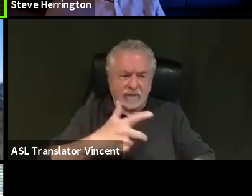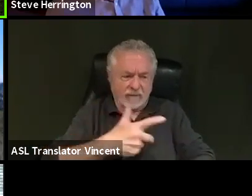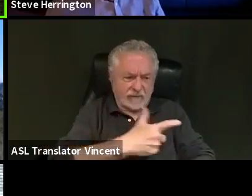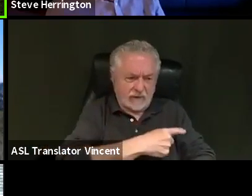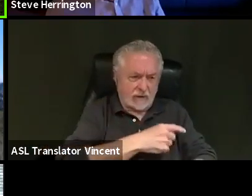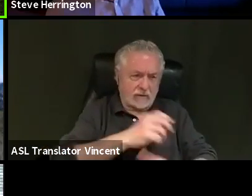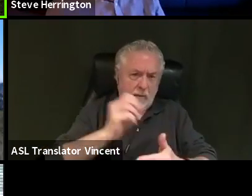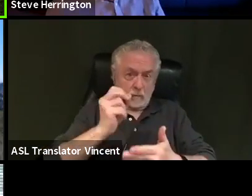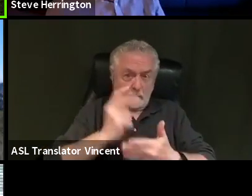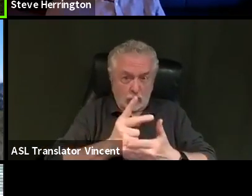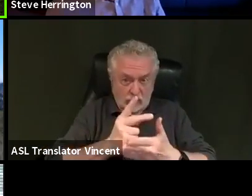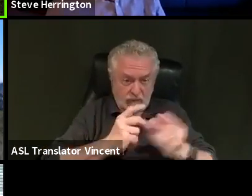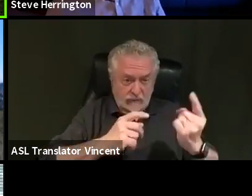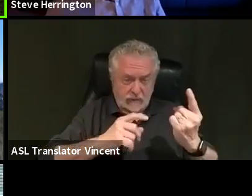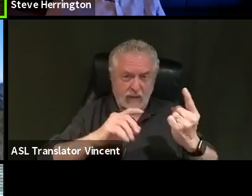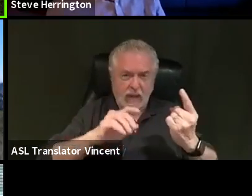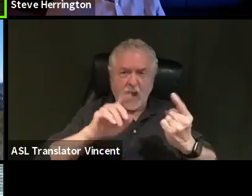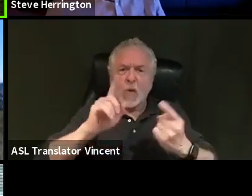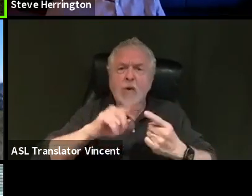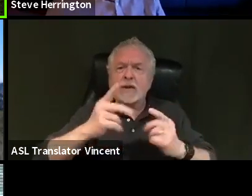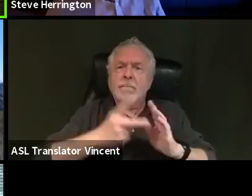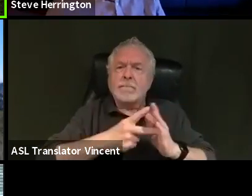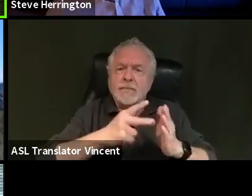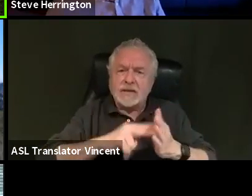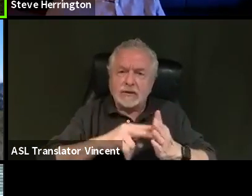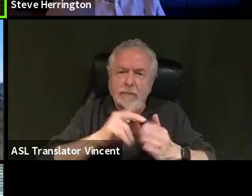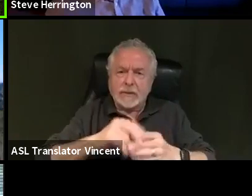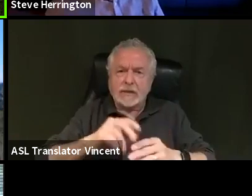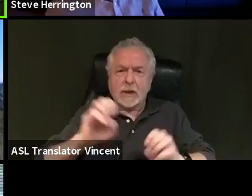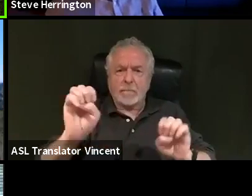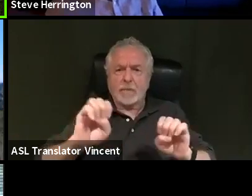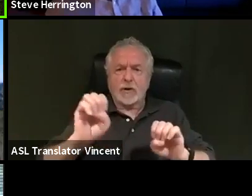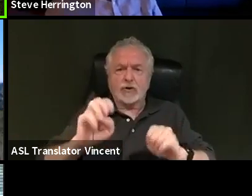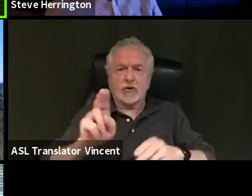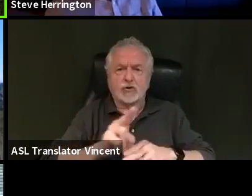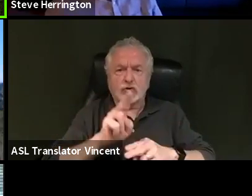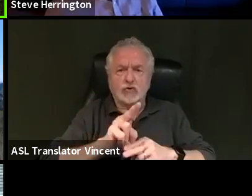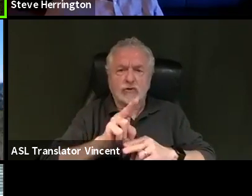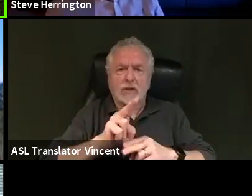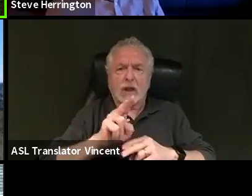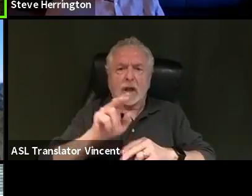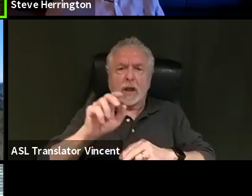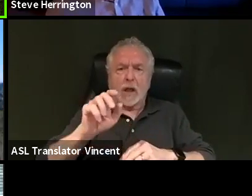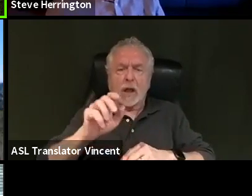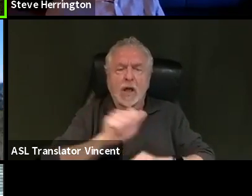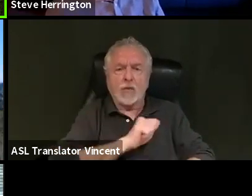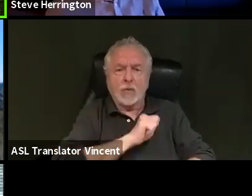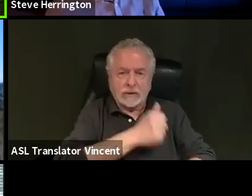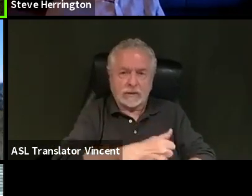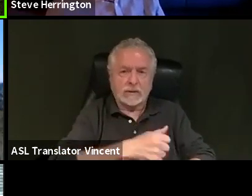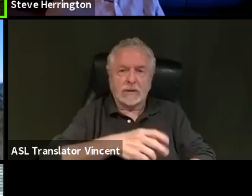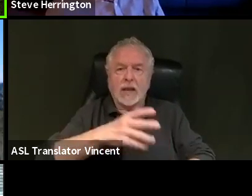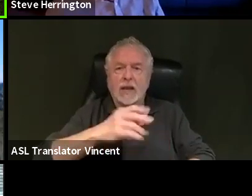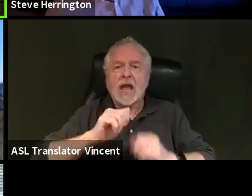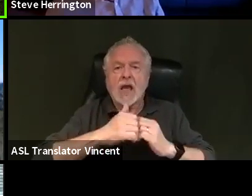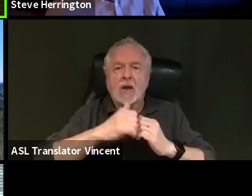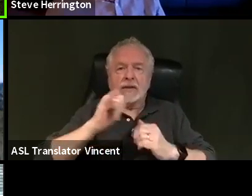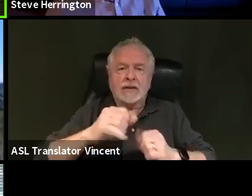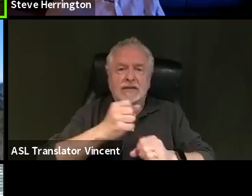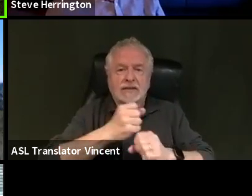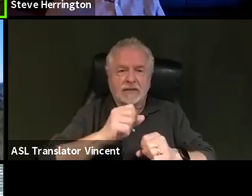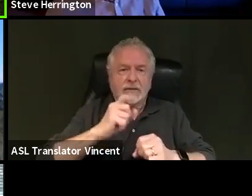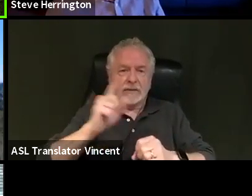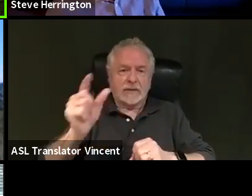vaccine approved? And, what does it mean to be an emergency use authorization? And how has safety